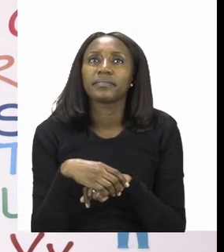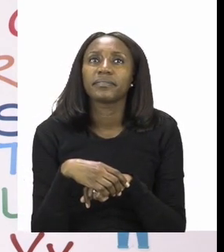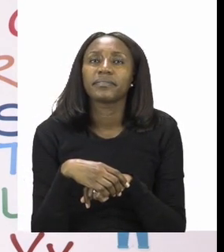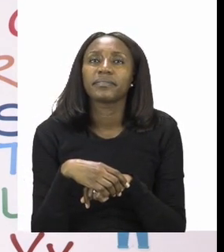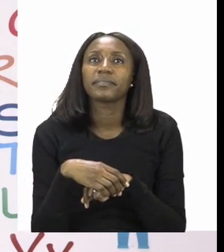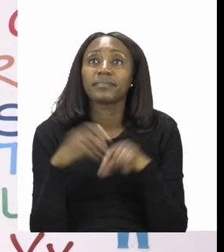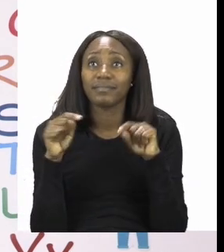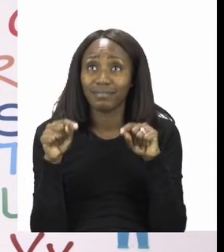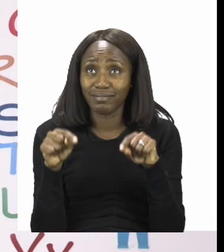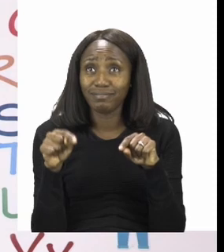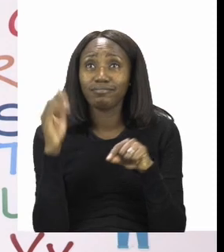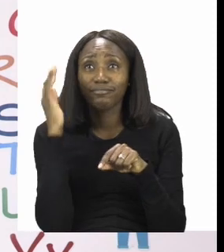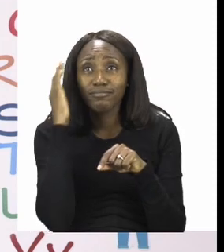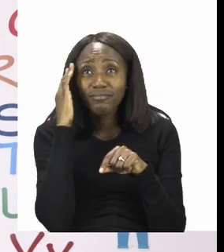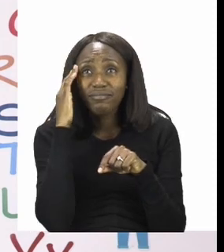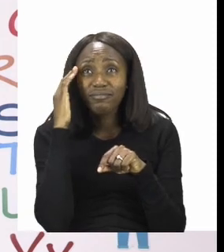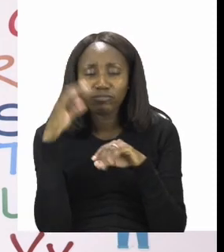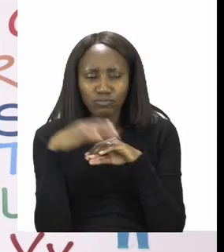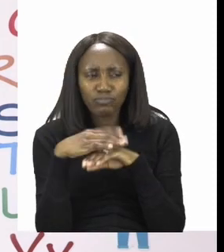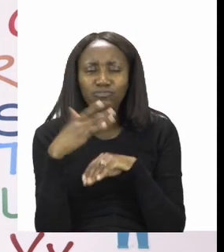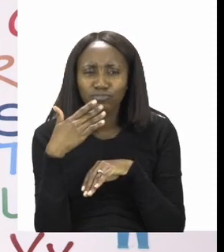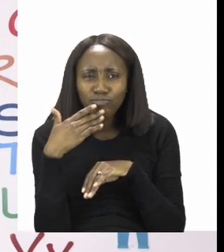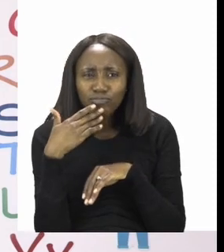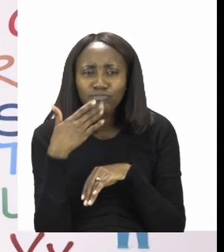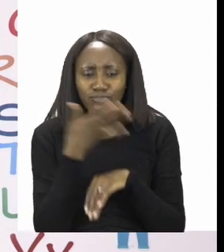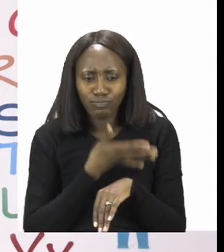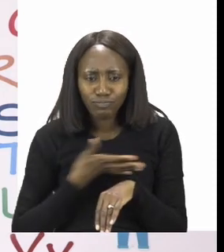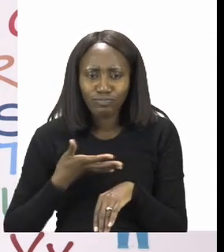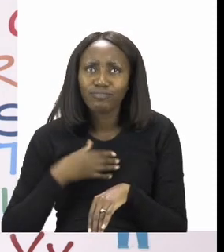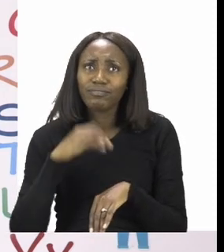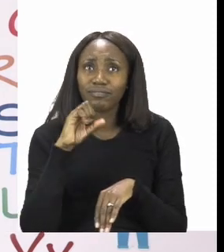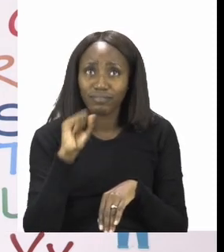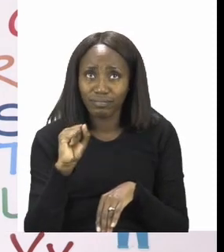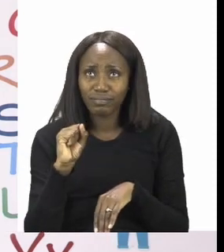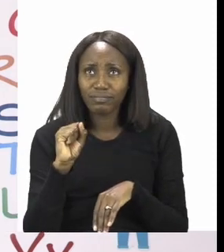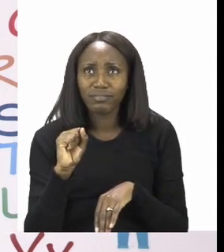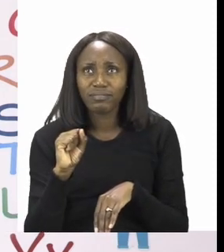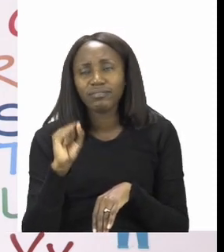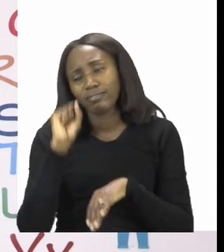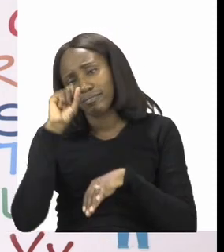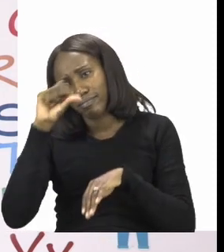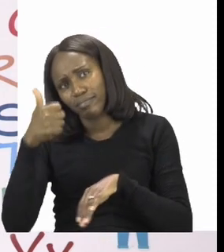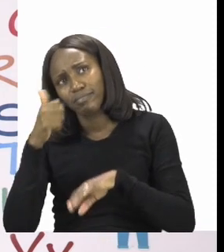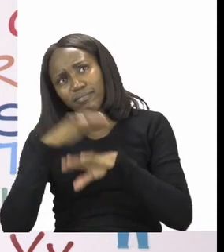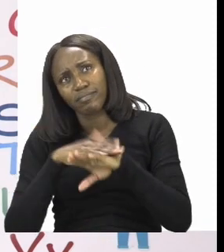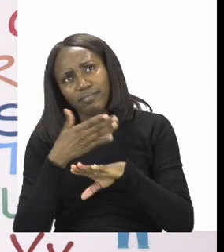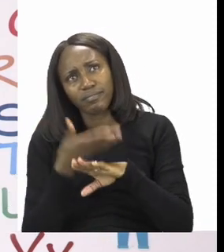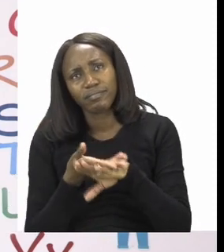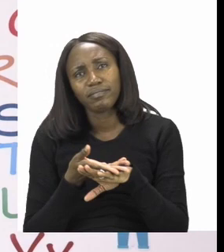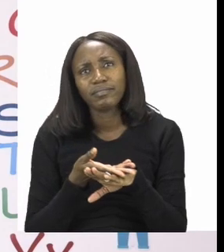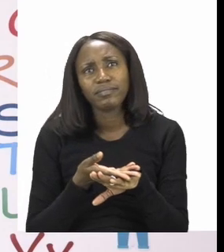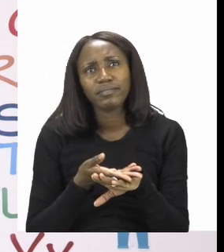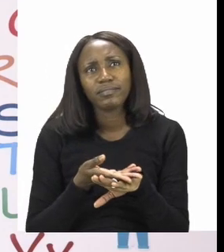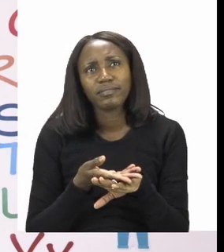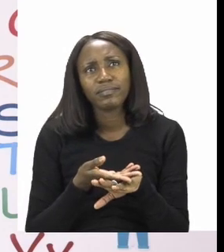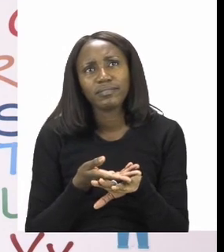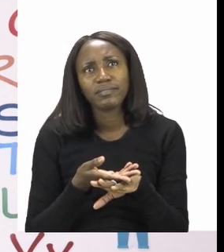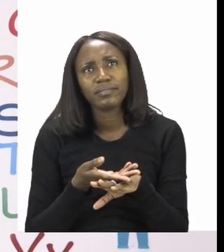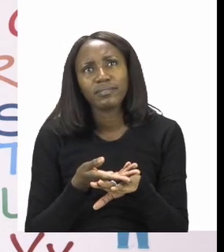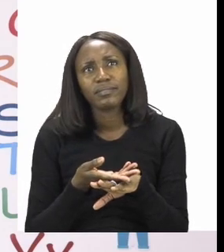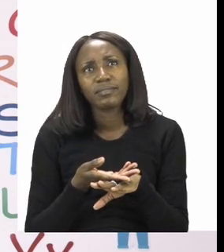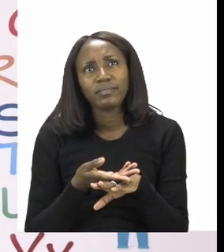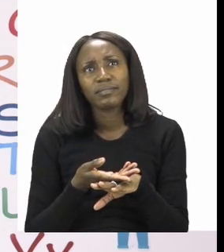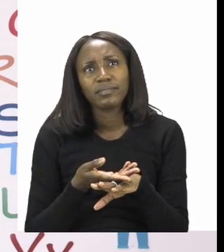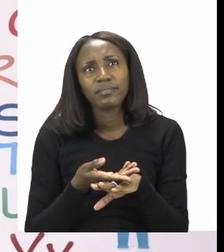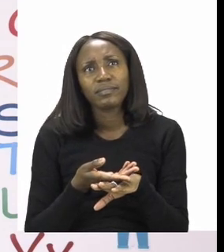know that the shoes belong to Sophie. Let's try another one below. There we can see